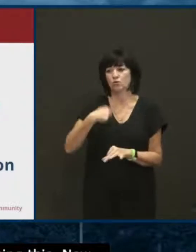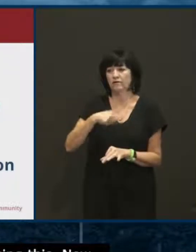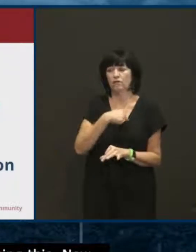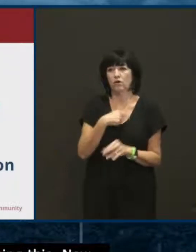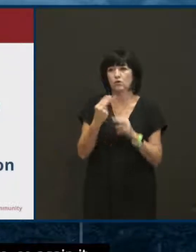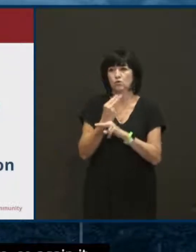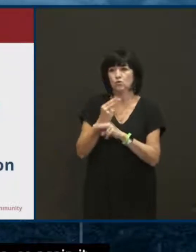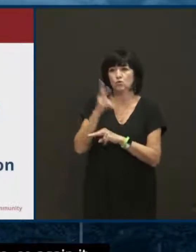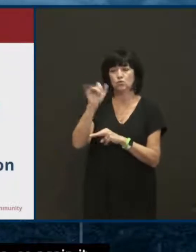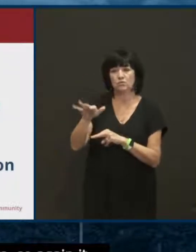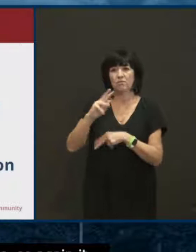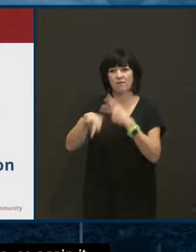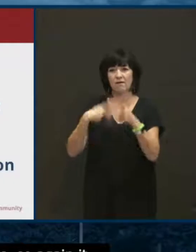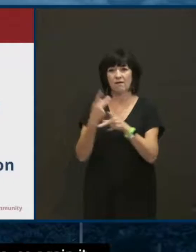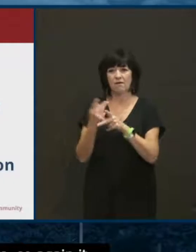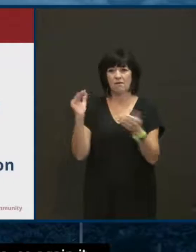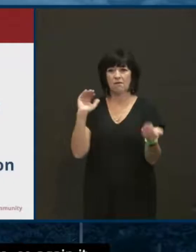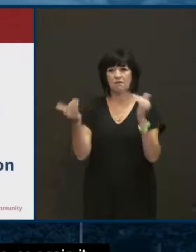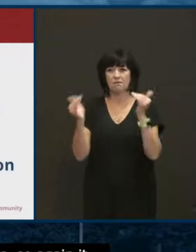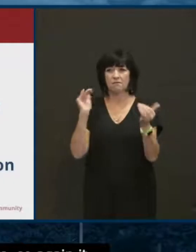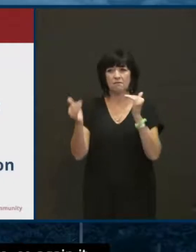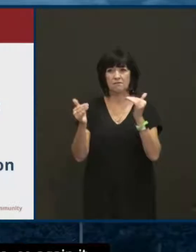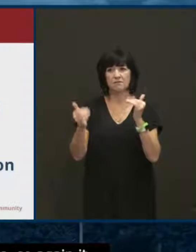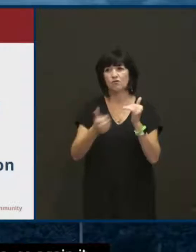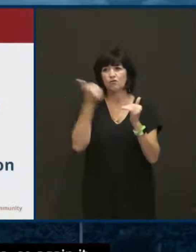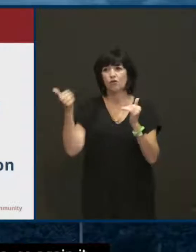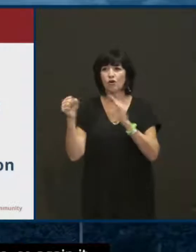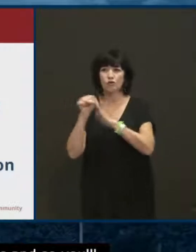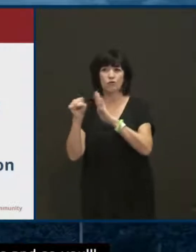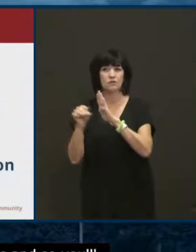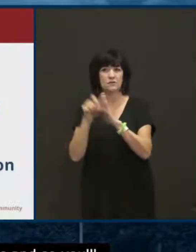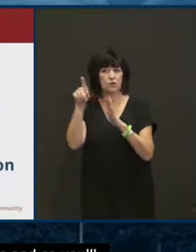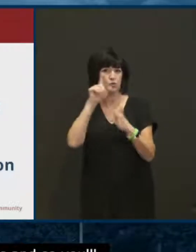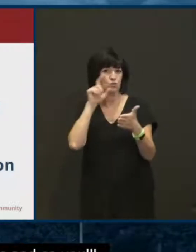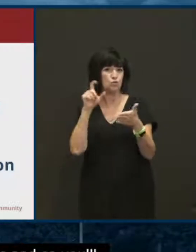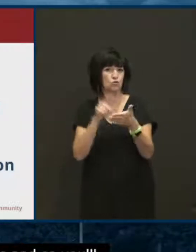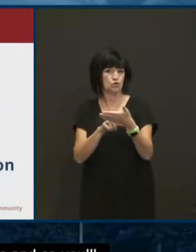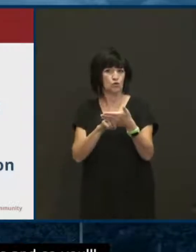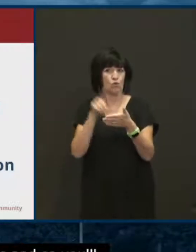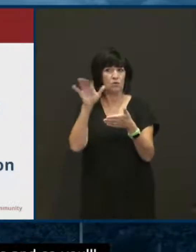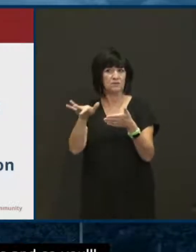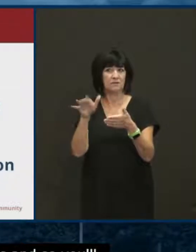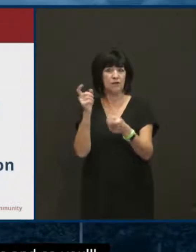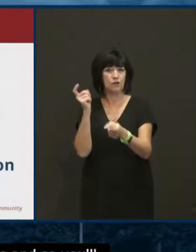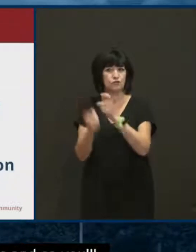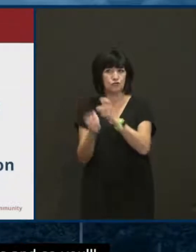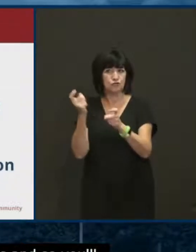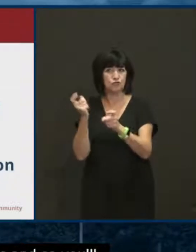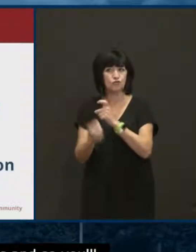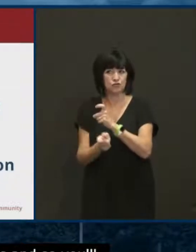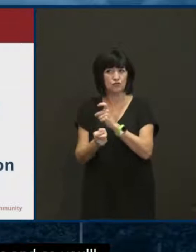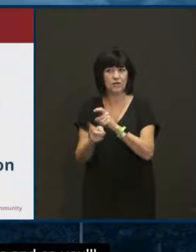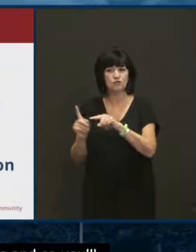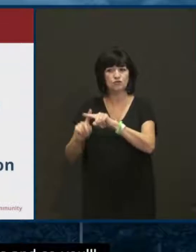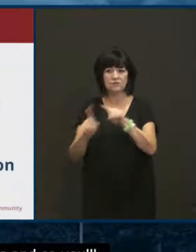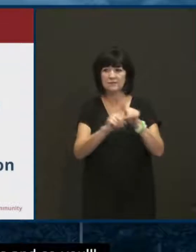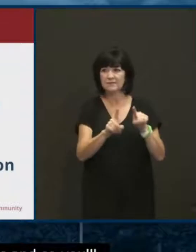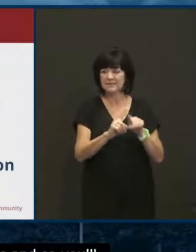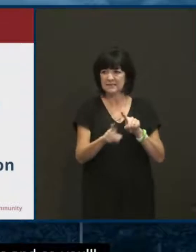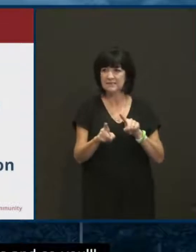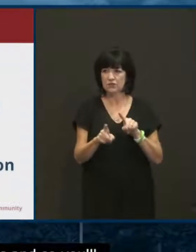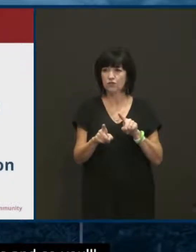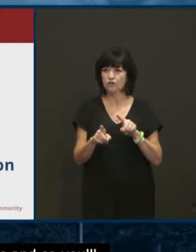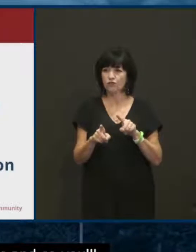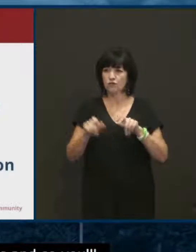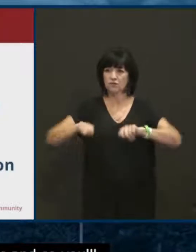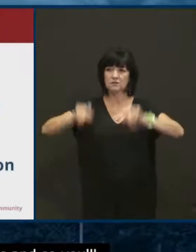states. And so you'll be noticing those changes on those different dashboards over